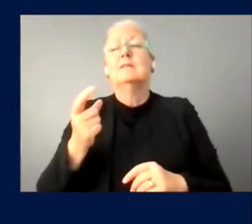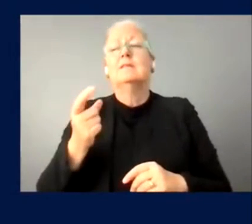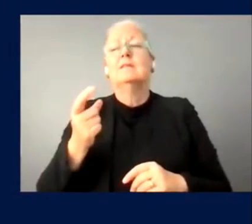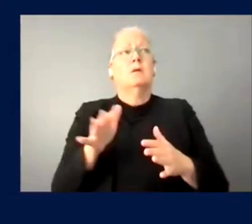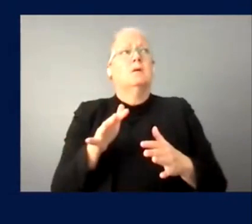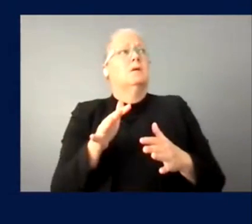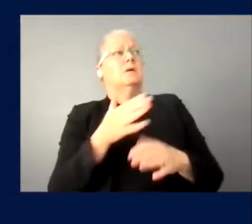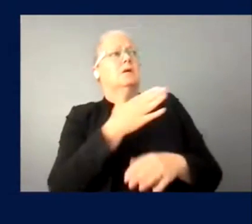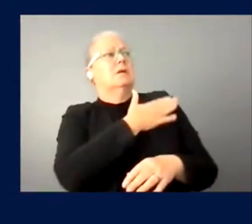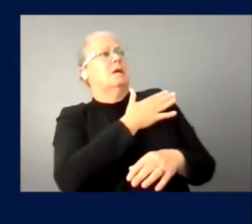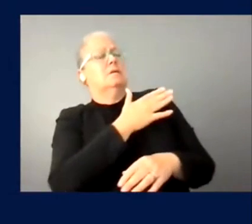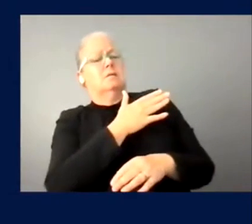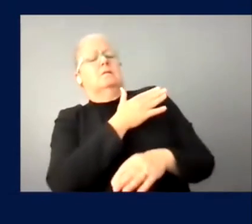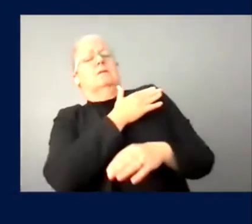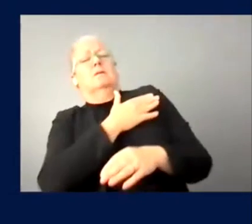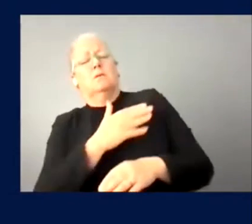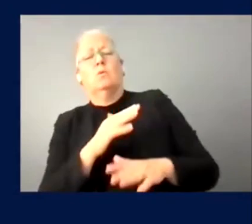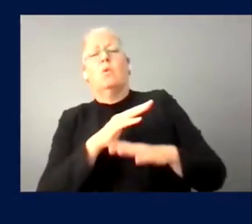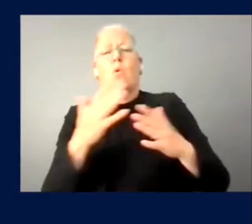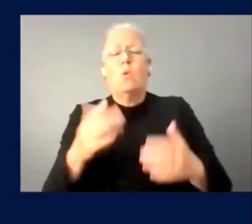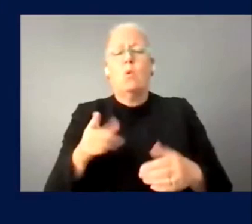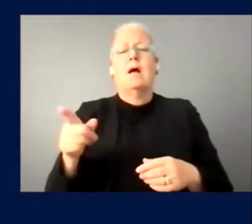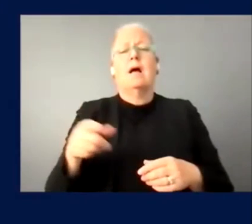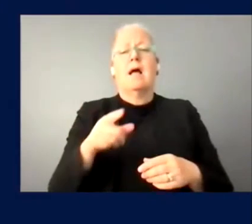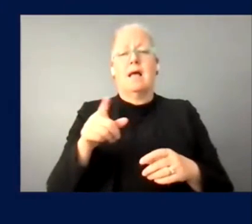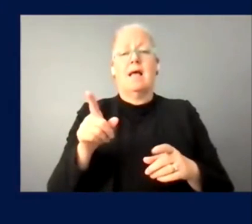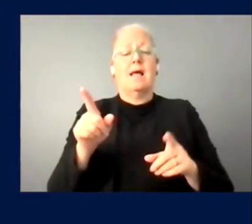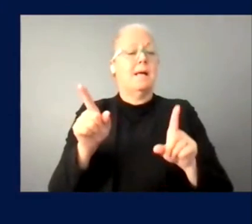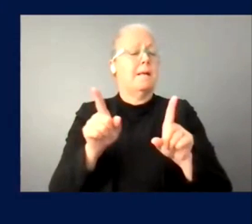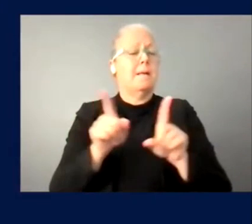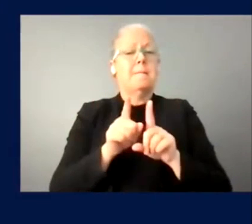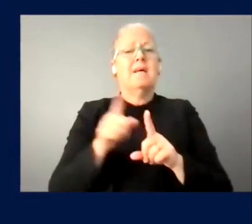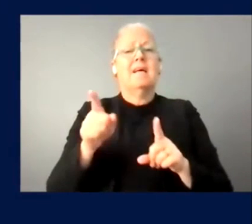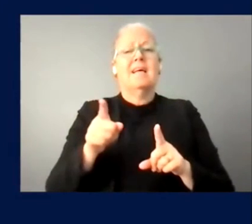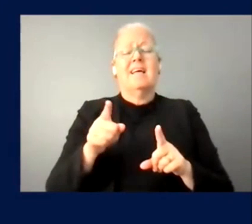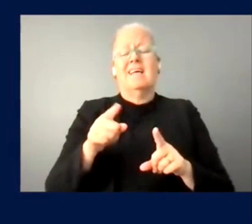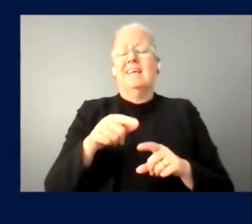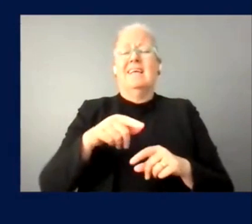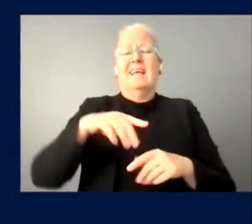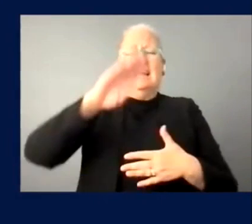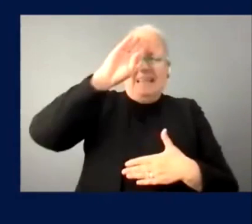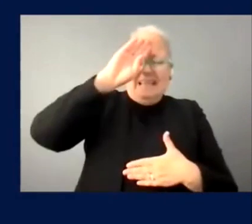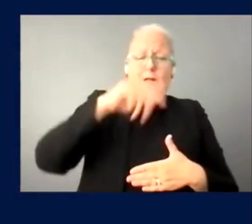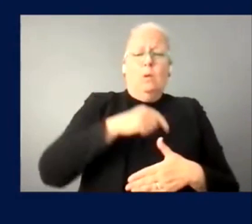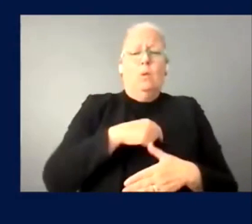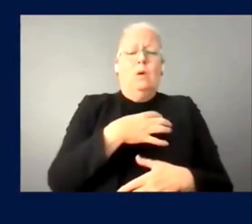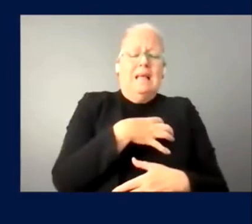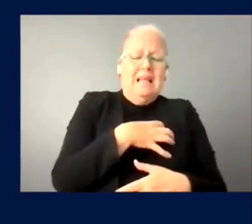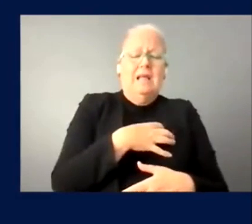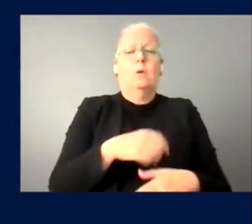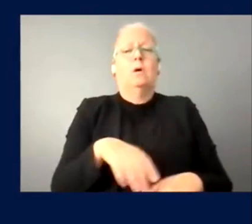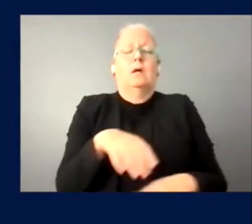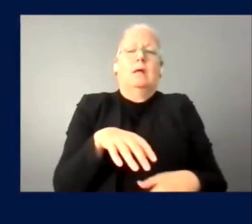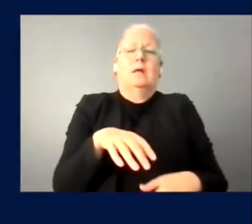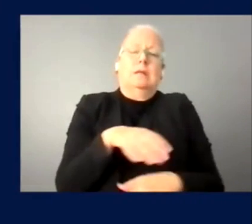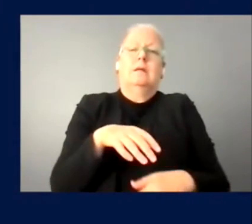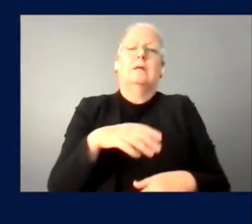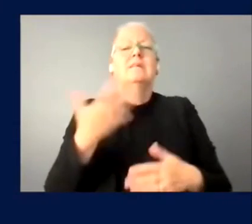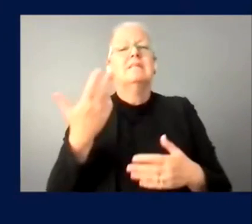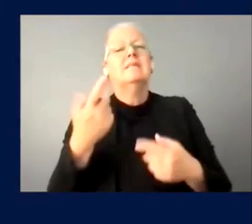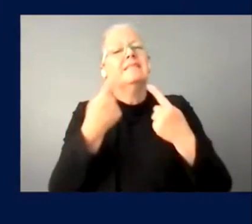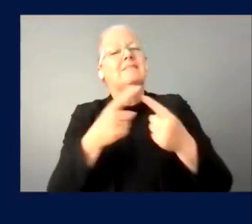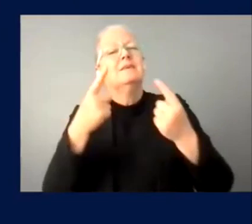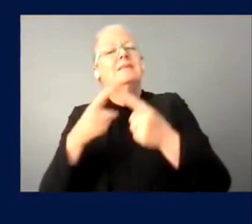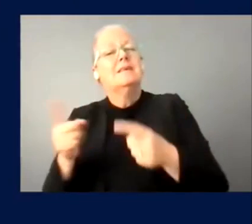trigger painful spasms in people that have chronic pain. And so people wanted to use these accessible